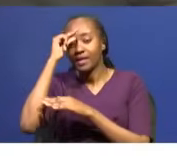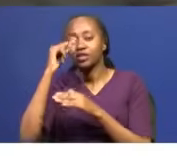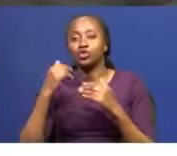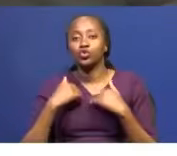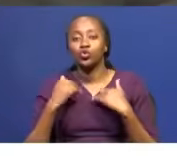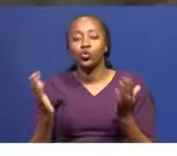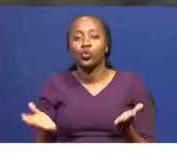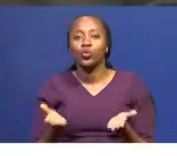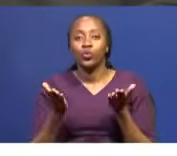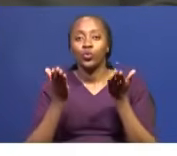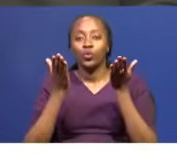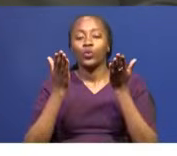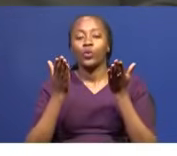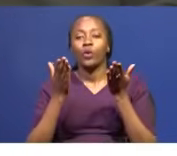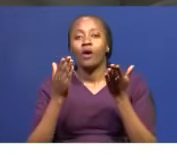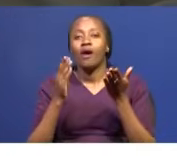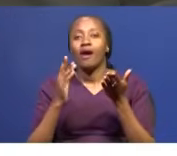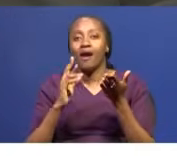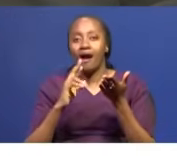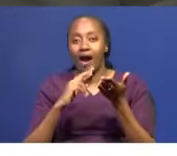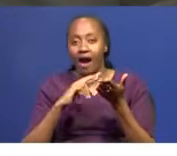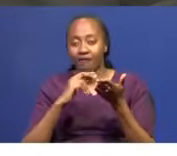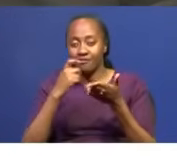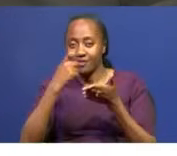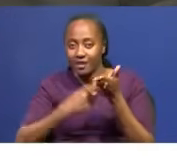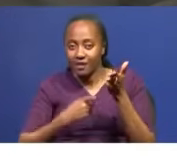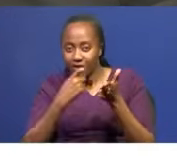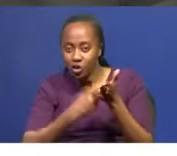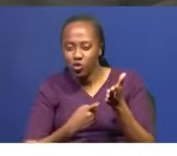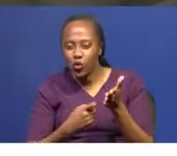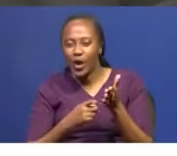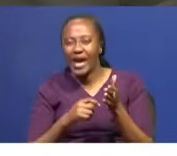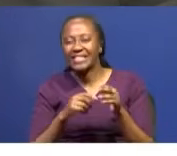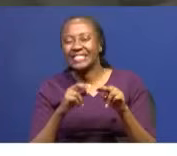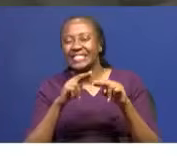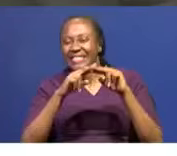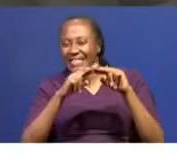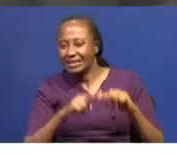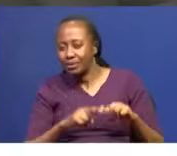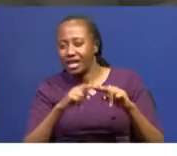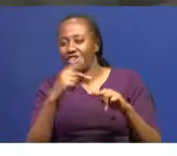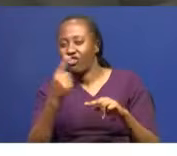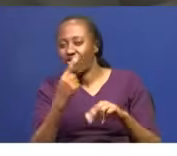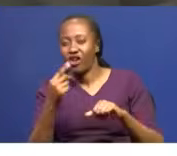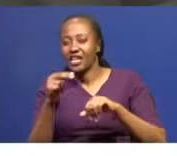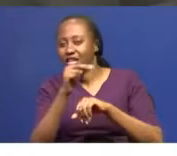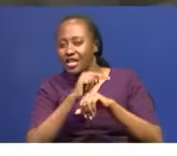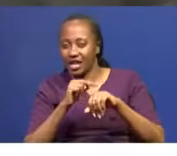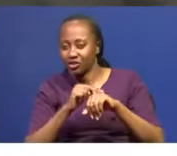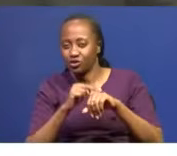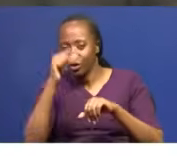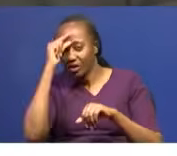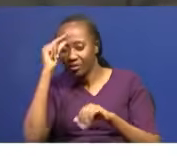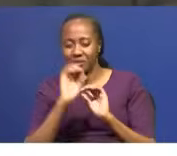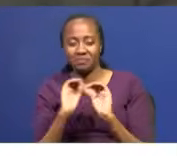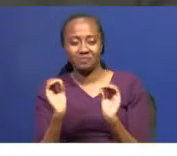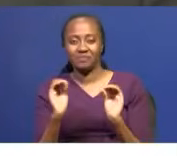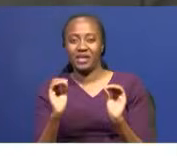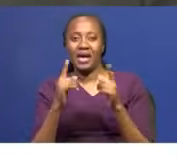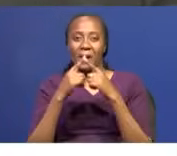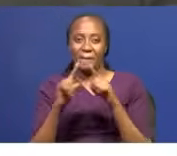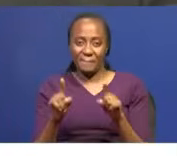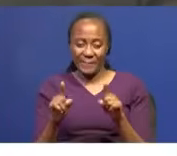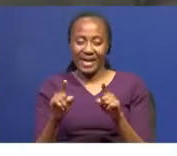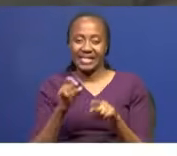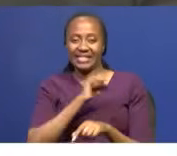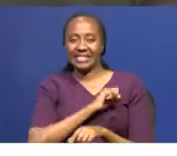source of revenue and reduce over-reliance on the exchequer to fund their operations dominated the Senate